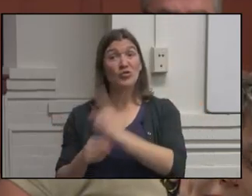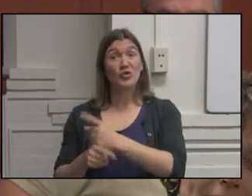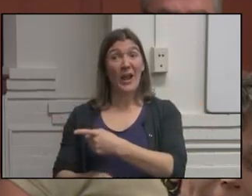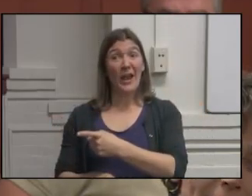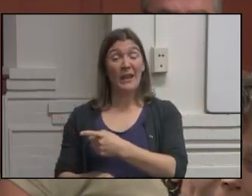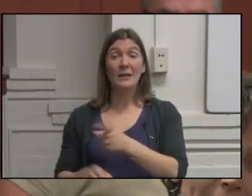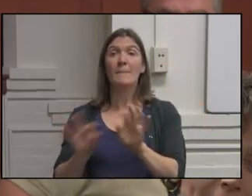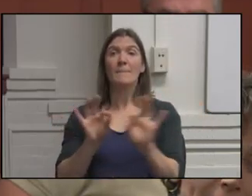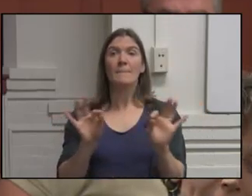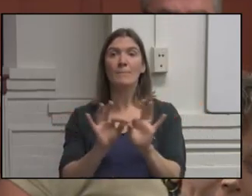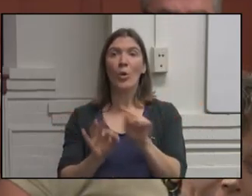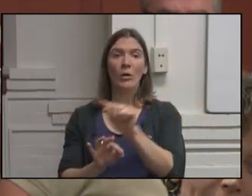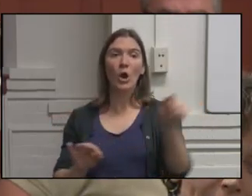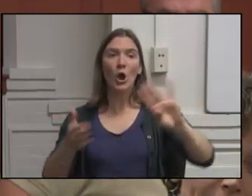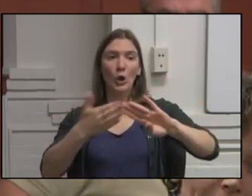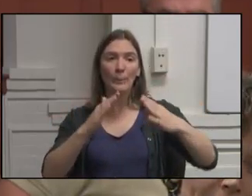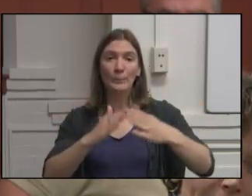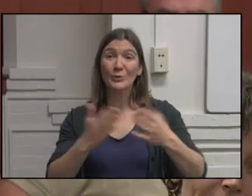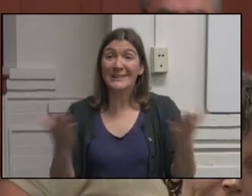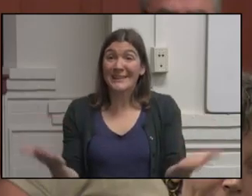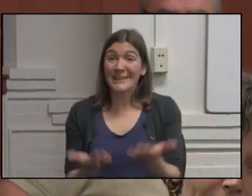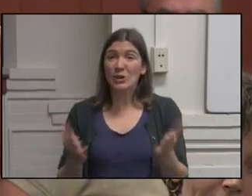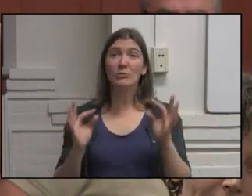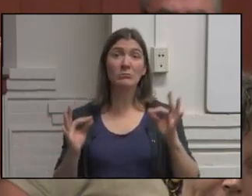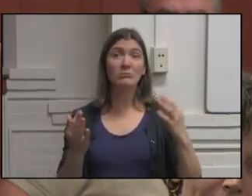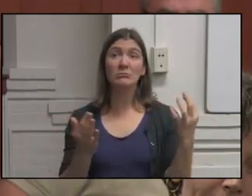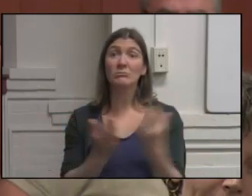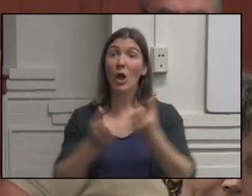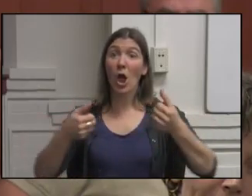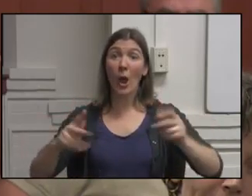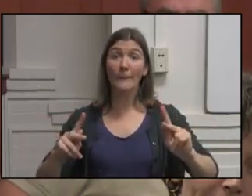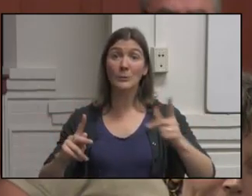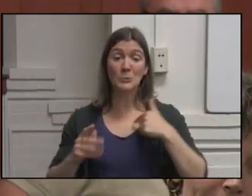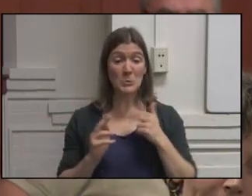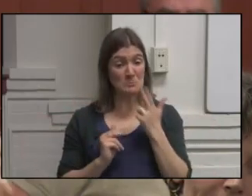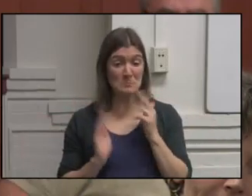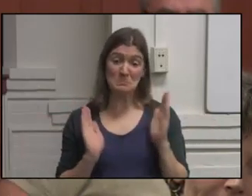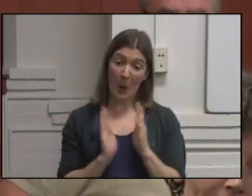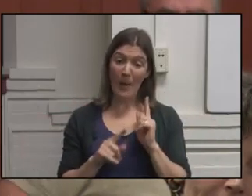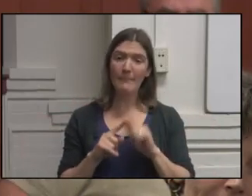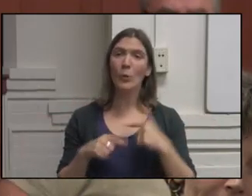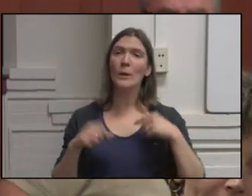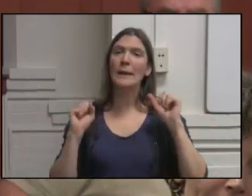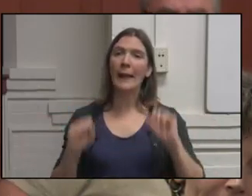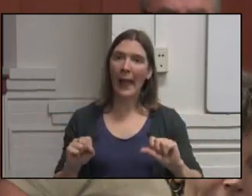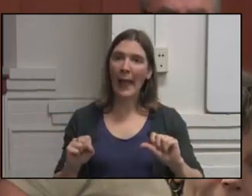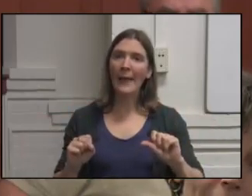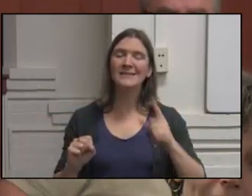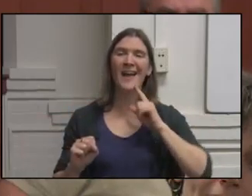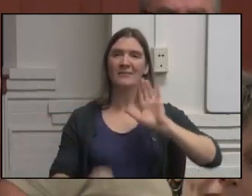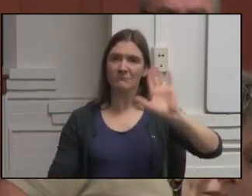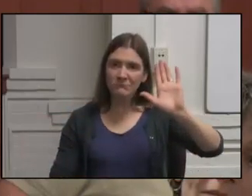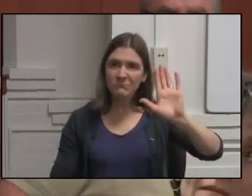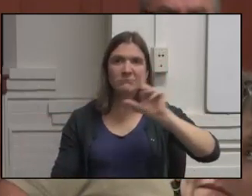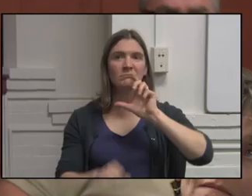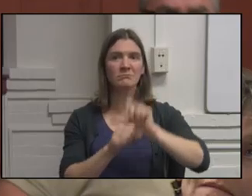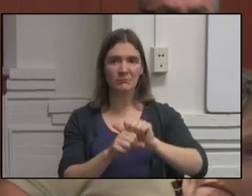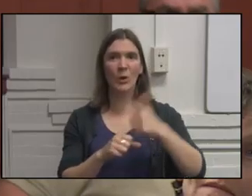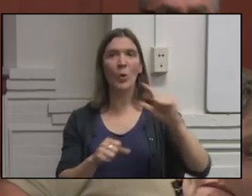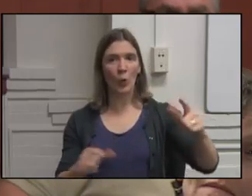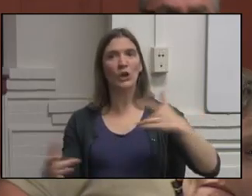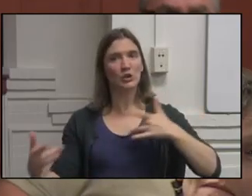that communities, and we're in a position now where this small local community can actually say that this is a really big